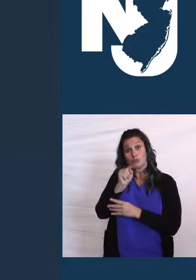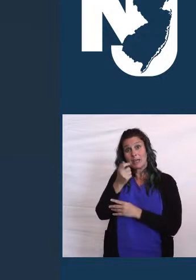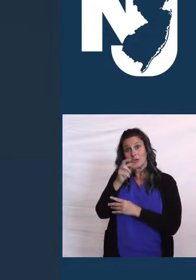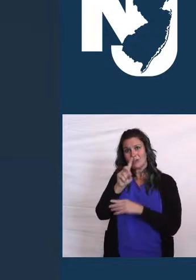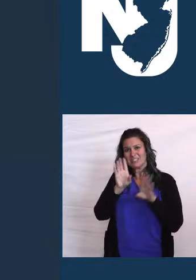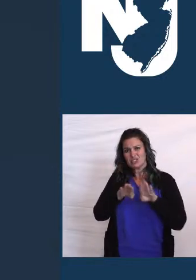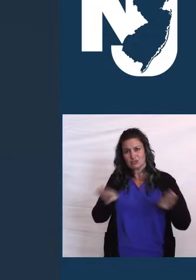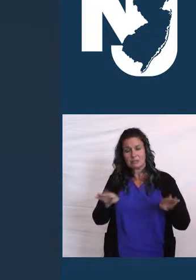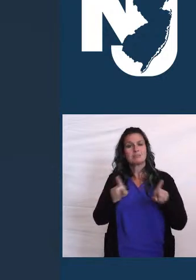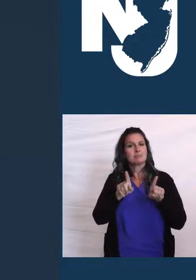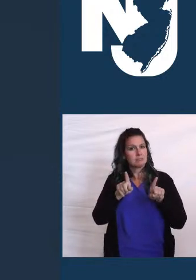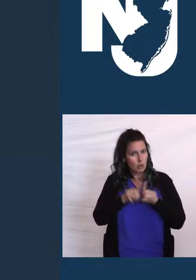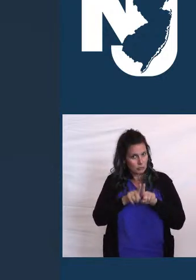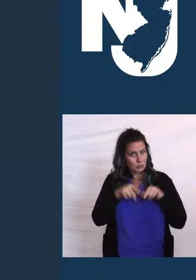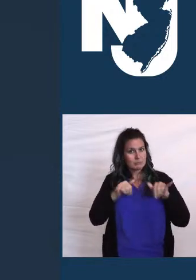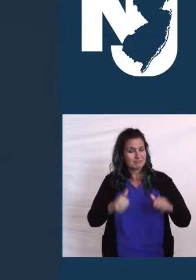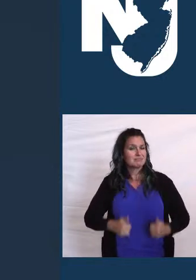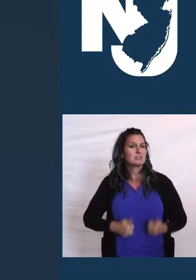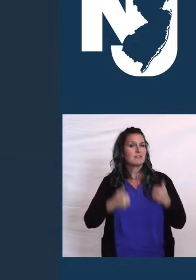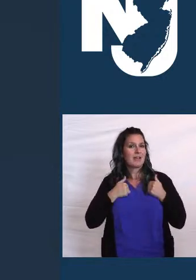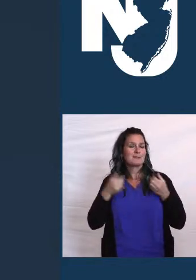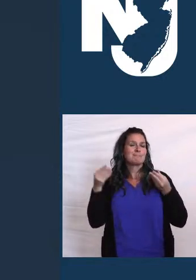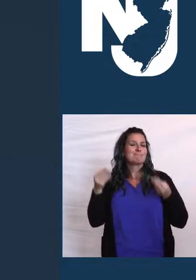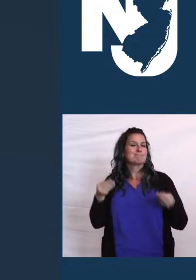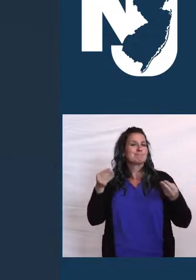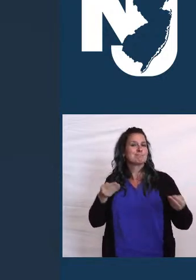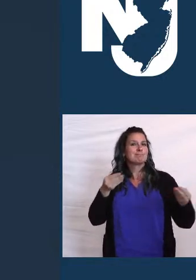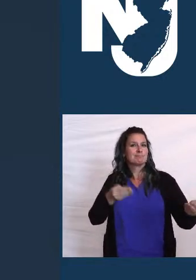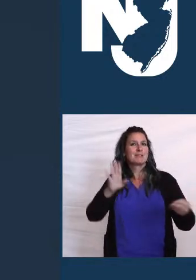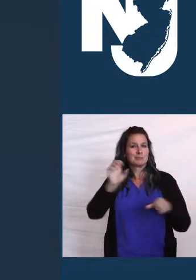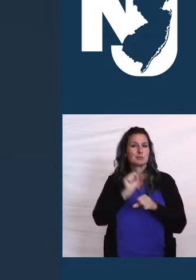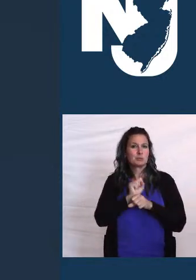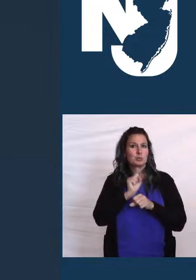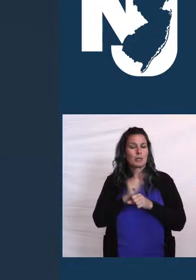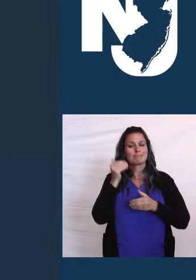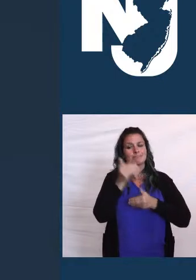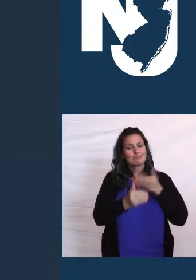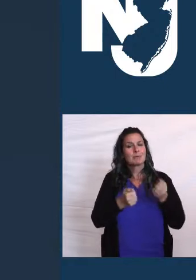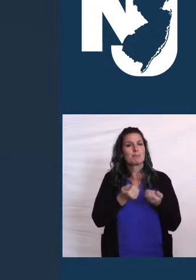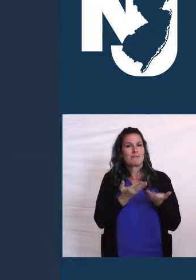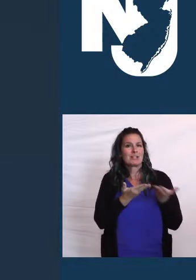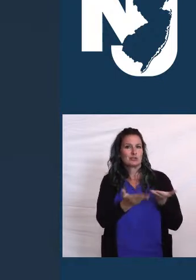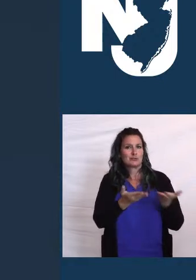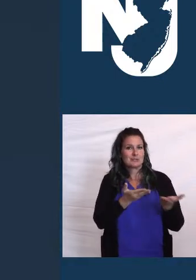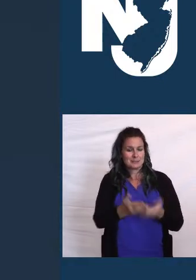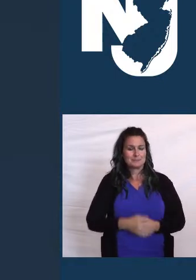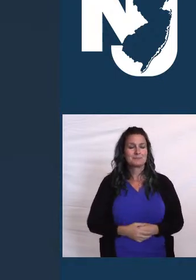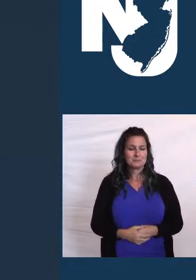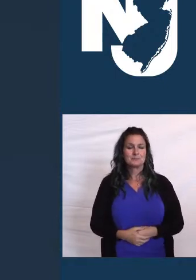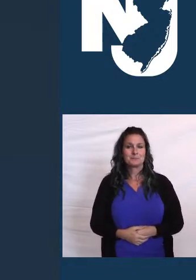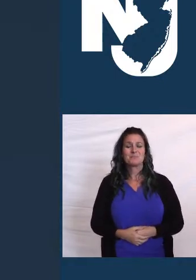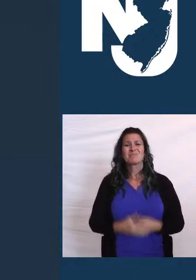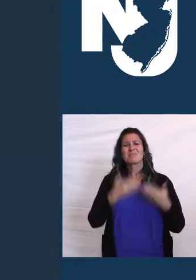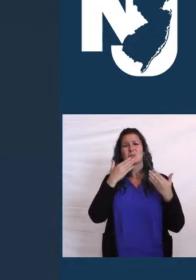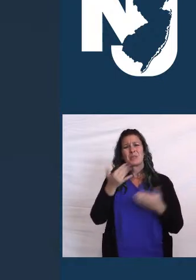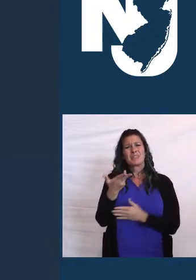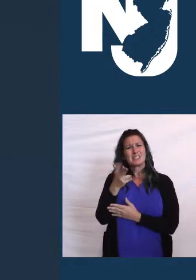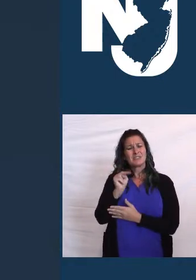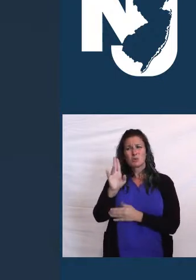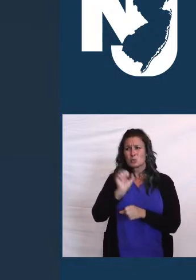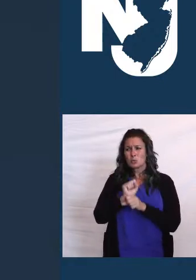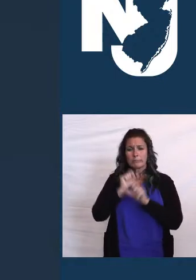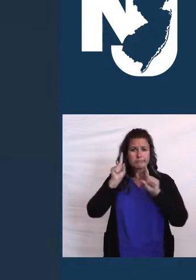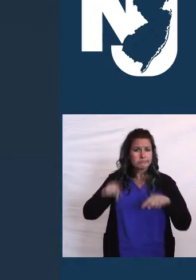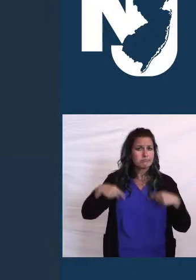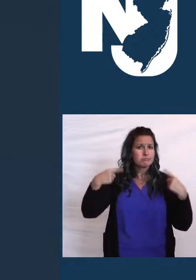all survive him to carry on his tremendous legacy of service. We thank John for all that he did across his